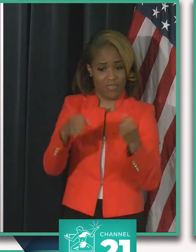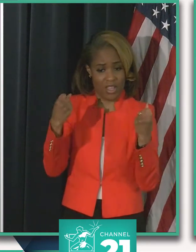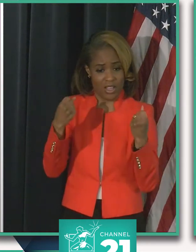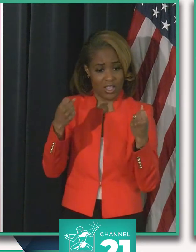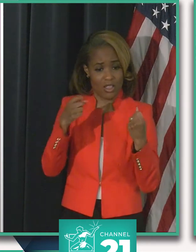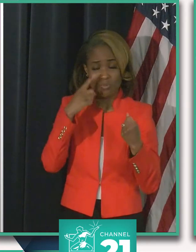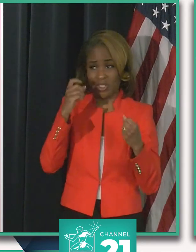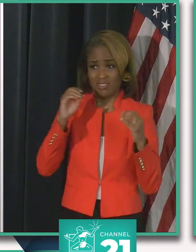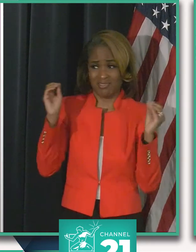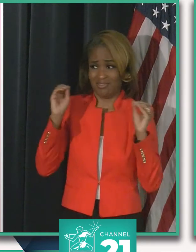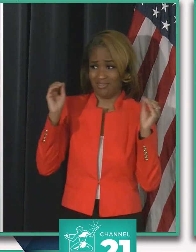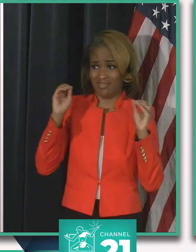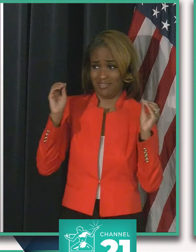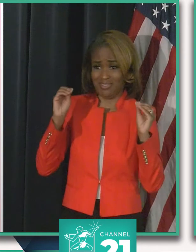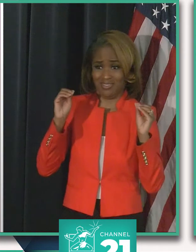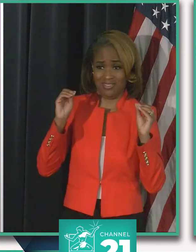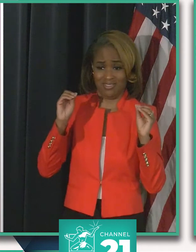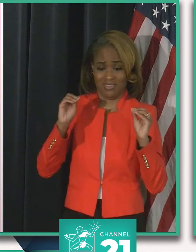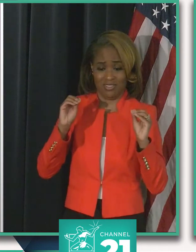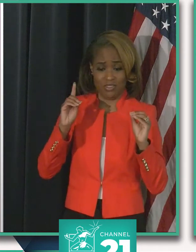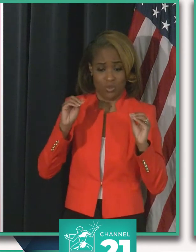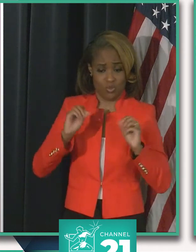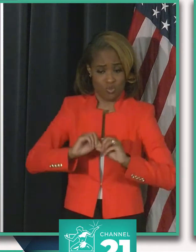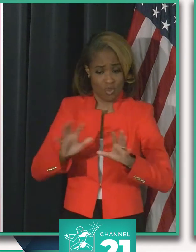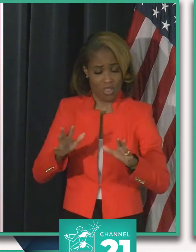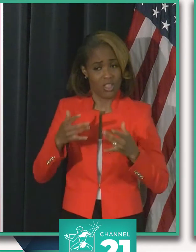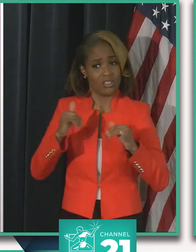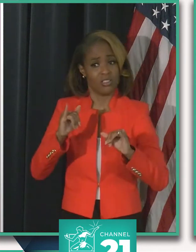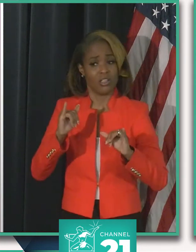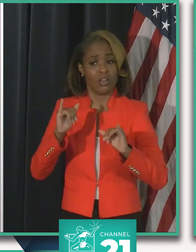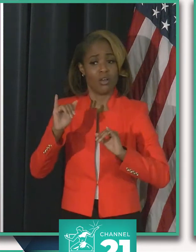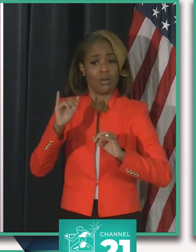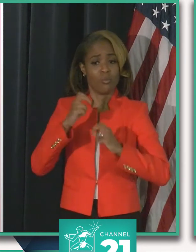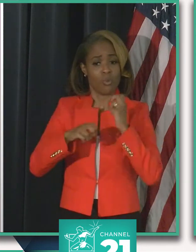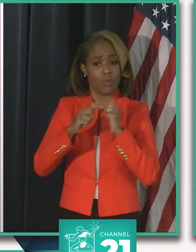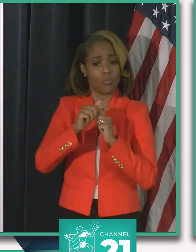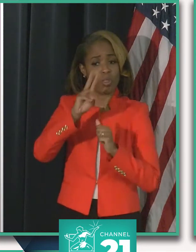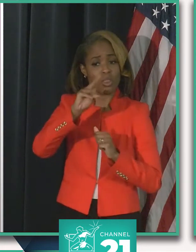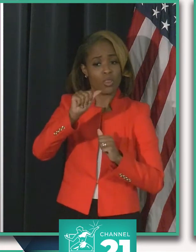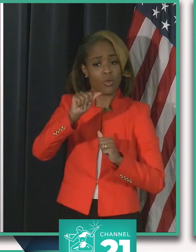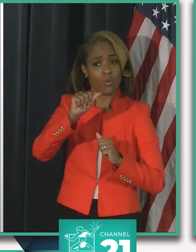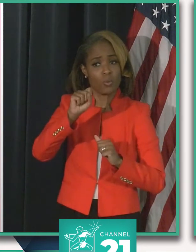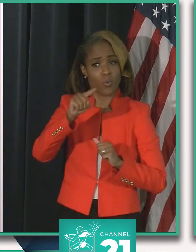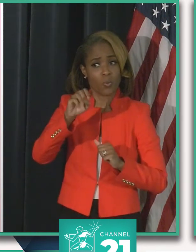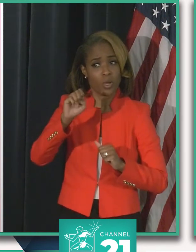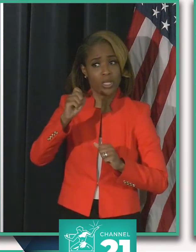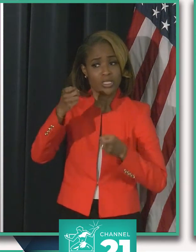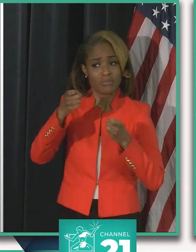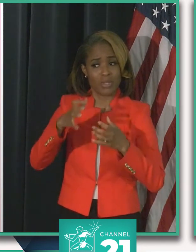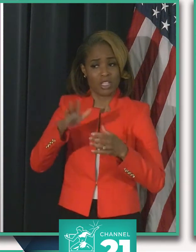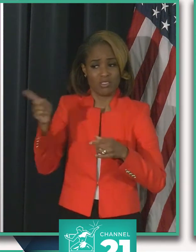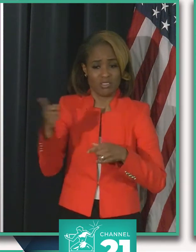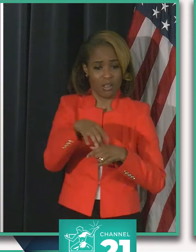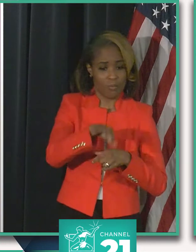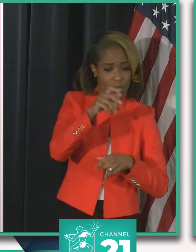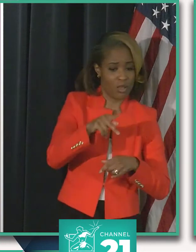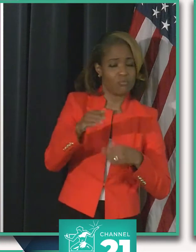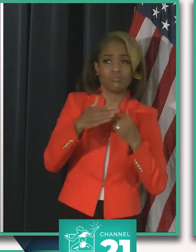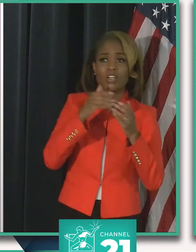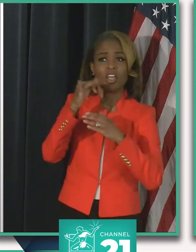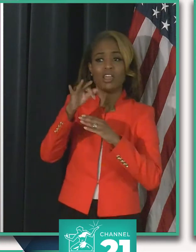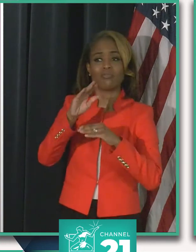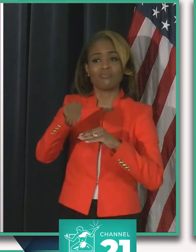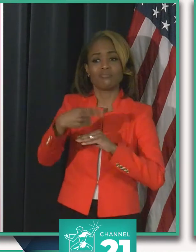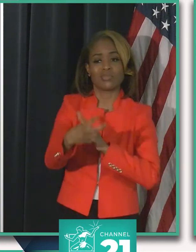nothing is being done. We're still having problems with advanced and waste management of this pickup. Even if they put tickets on this